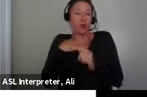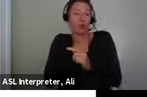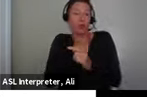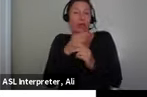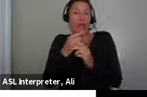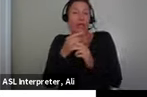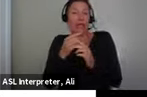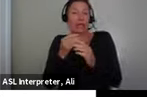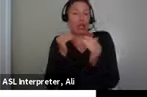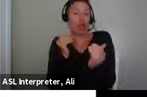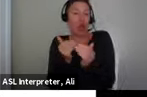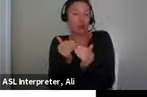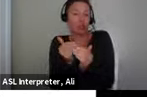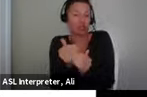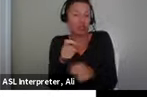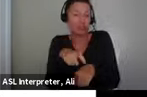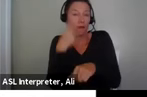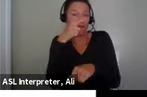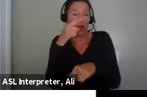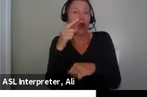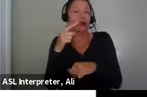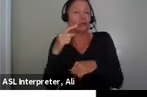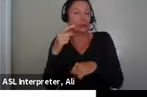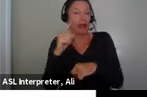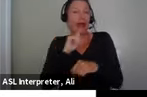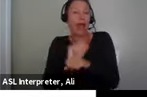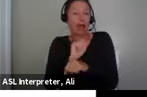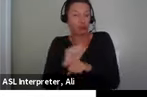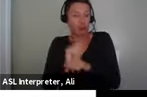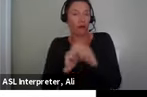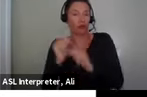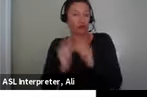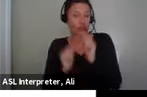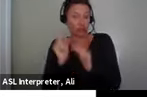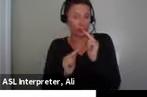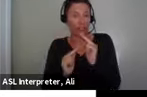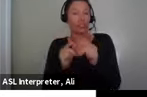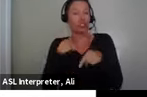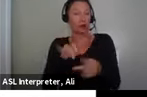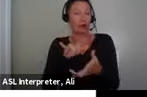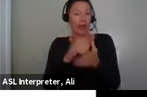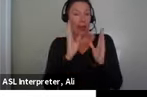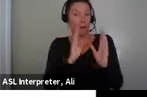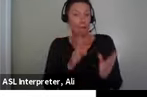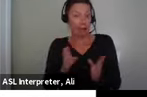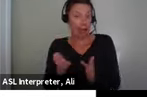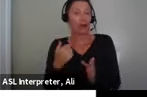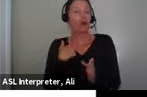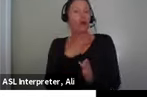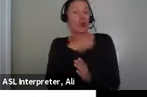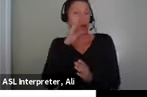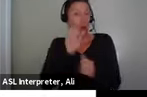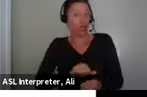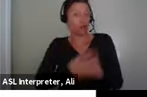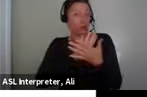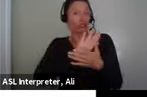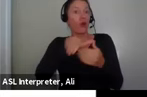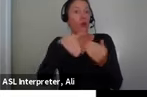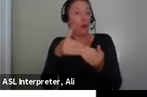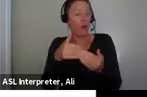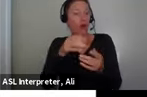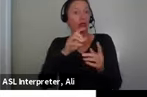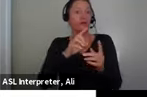within that plan, they'll be addressing ensuring access to all adjacent uses during the construction